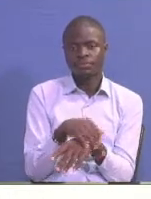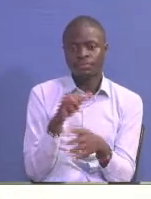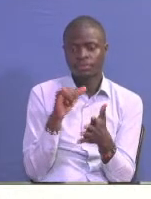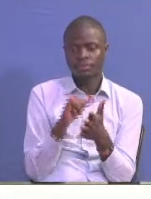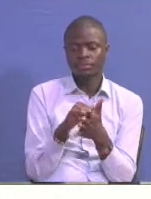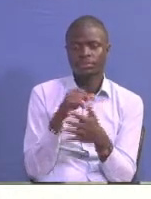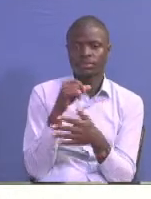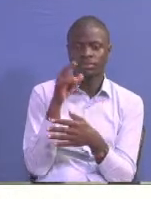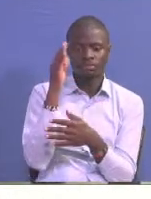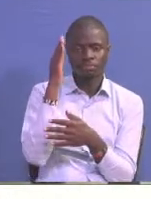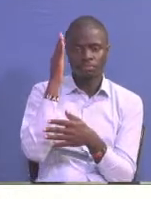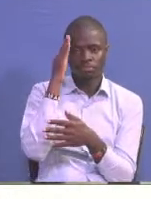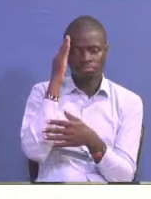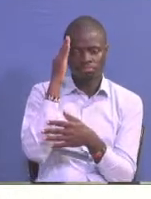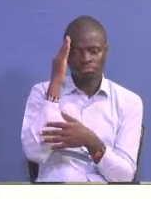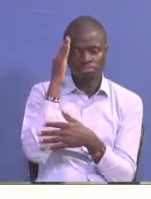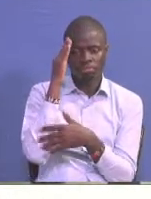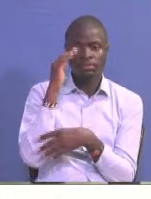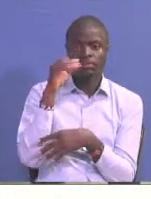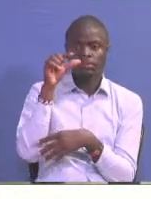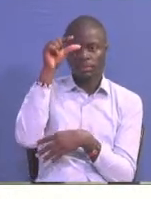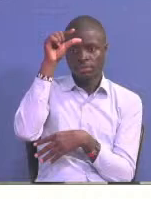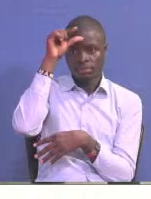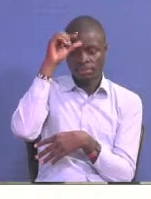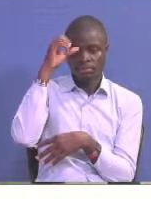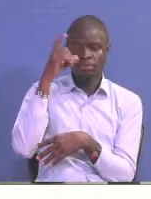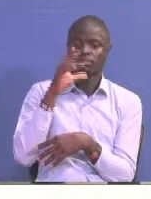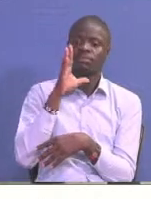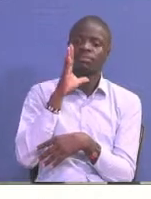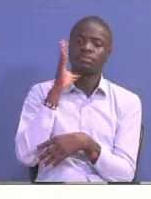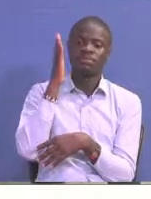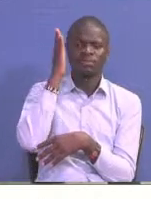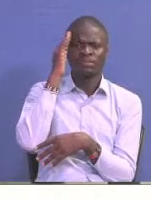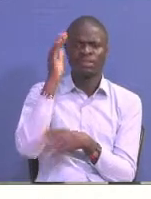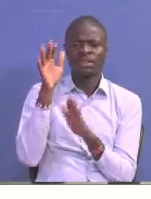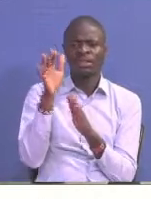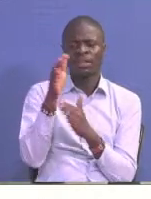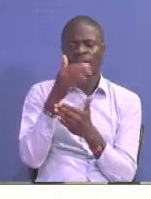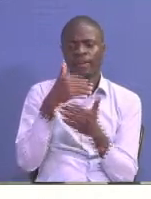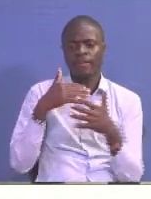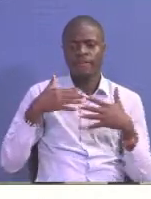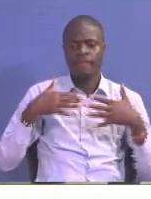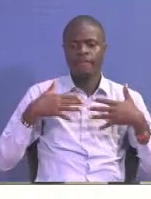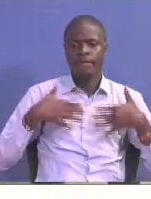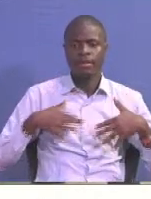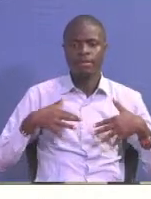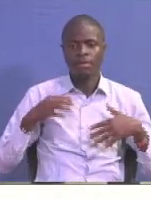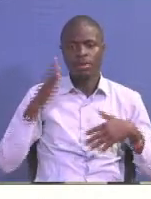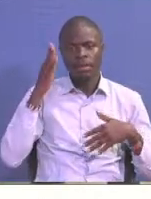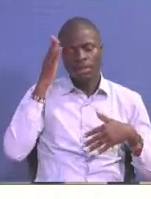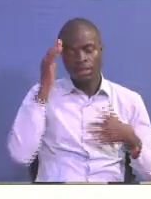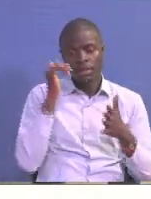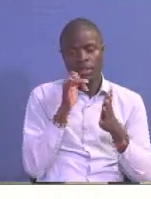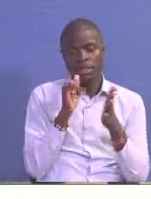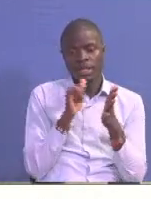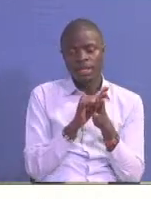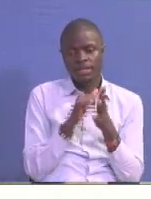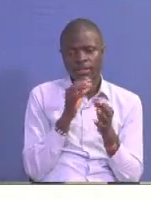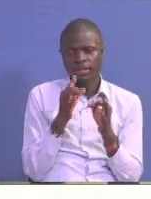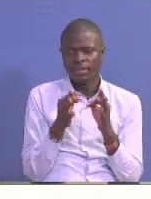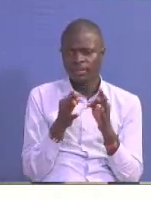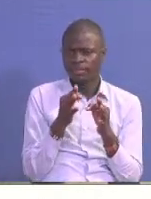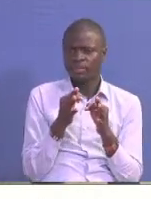That you should know. Government should know that. Everybody, family should know that. If you don't, as a